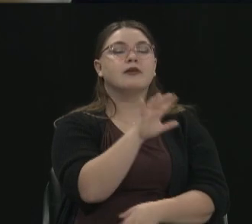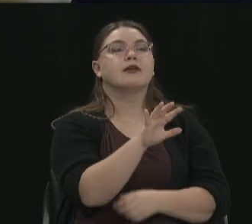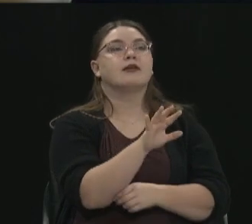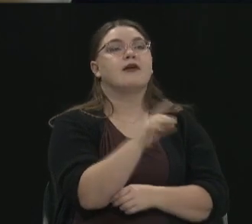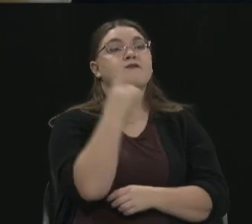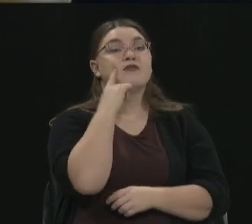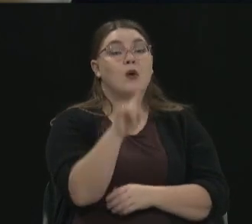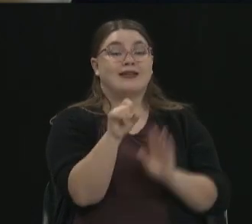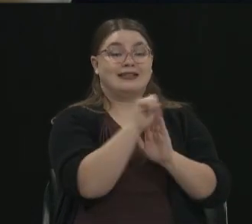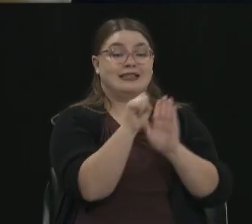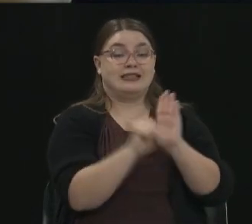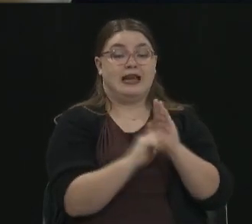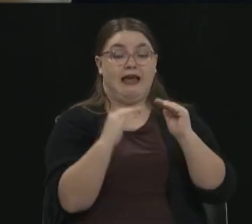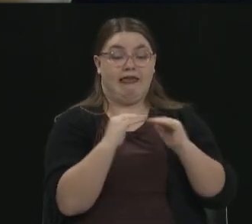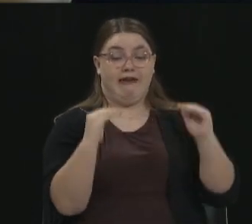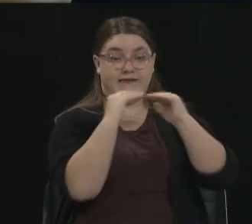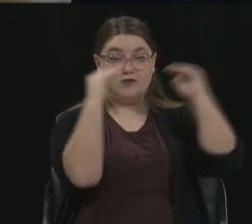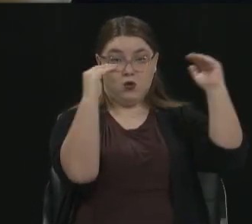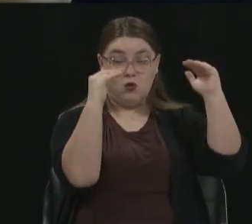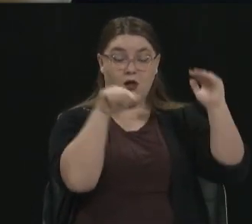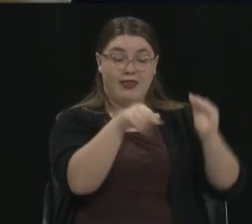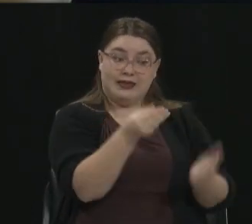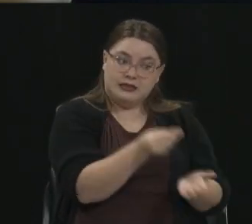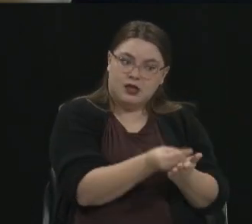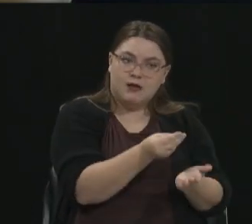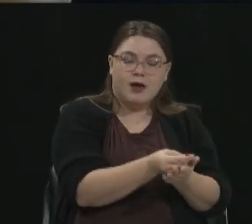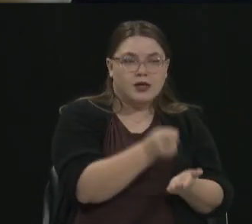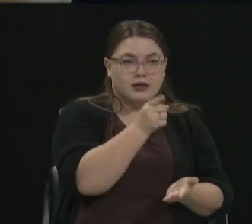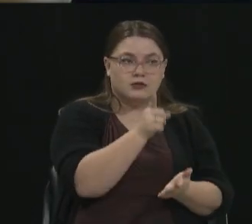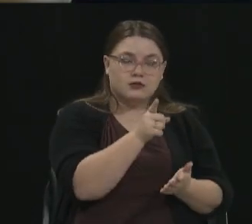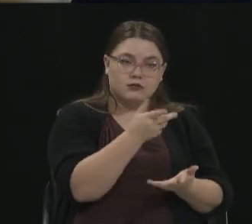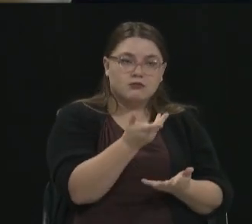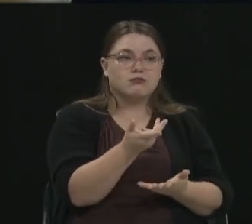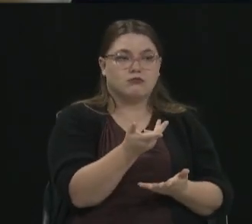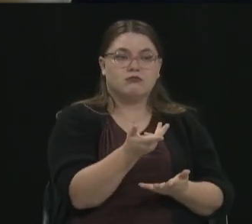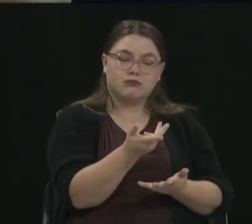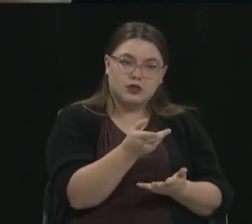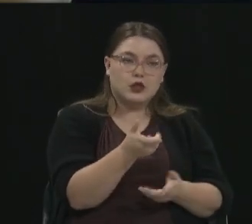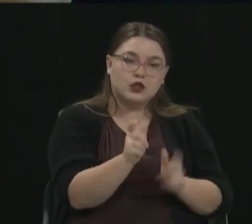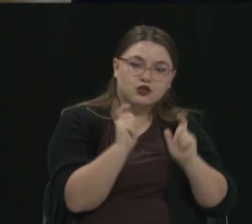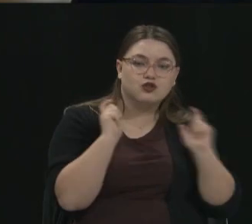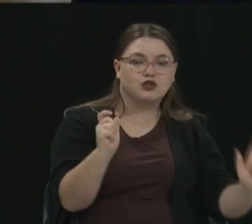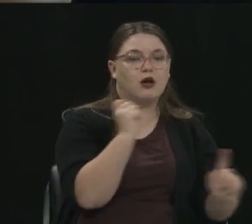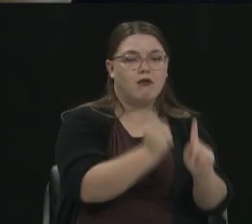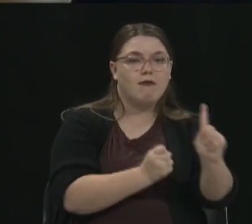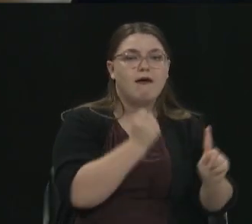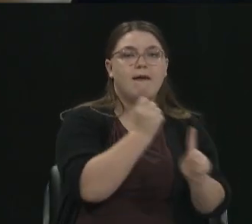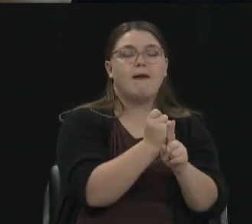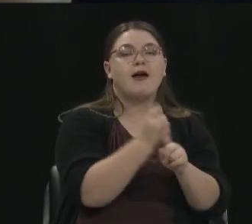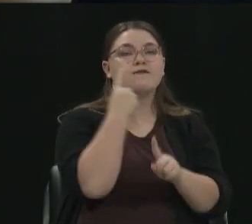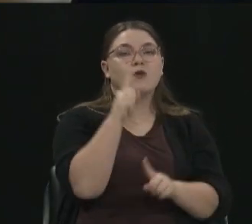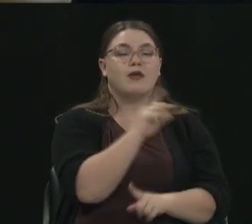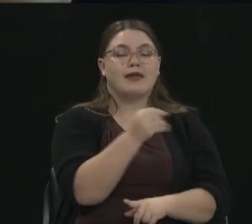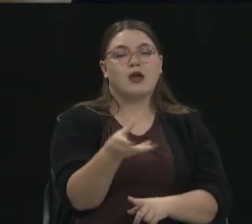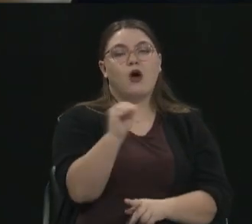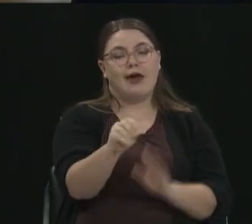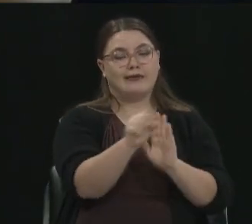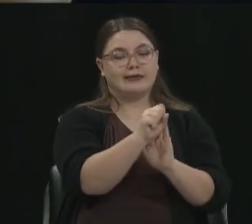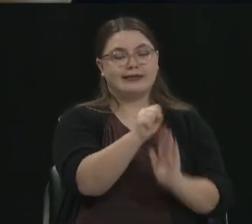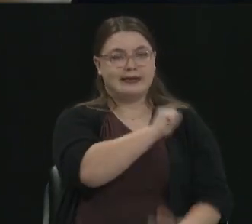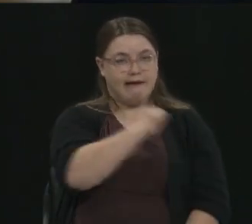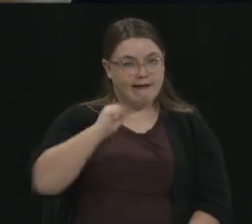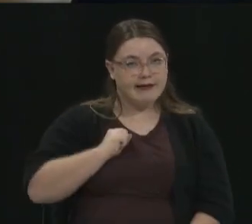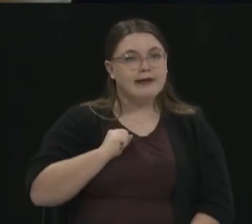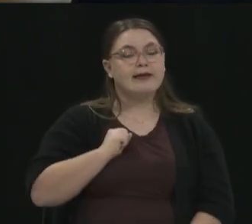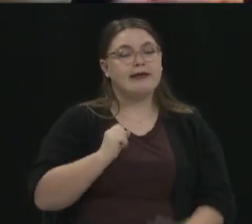level, this money goes a long way. Once again, back to the Ohio Senate campaign, once you get